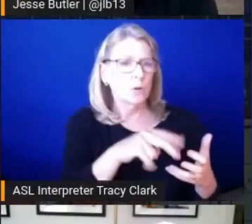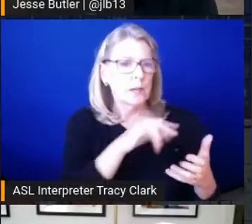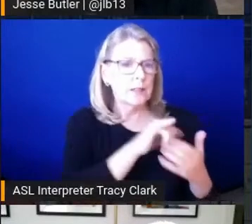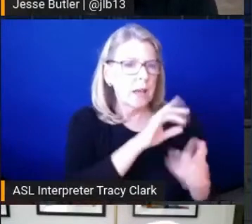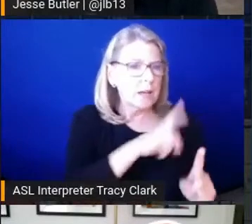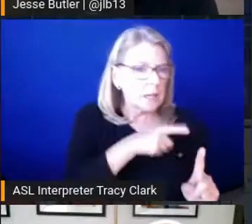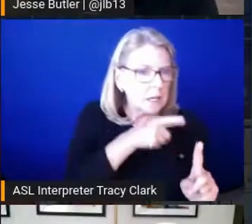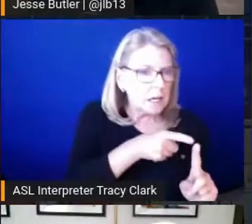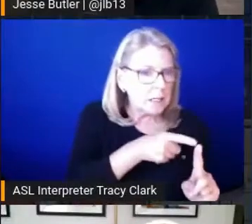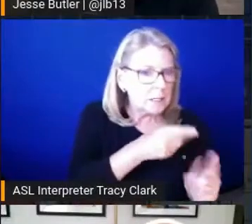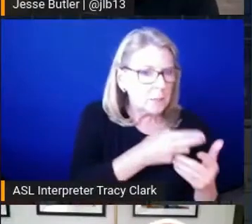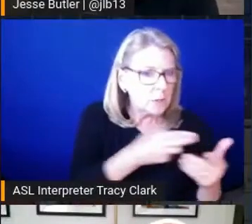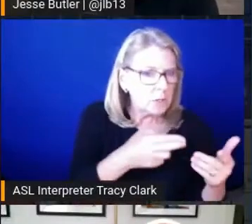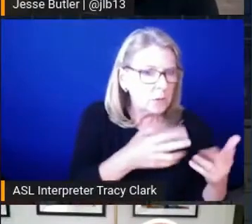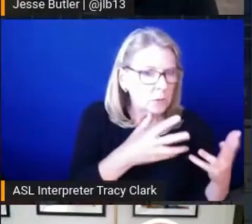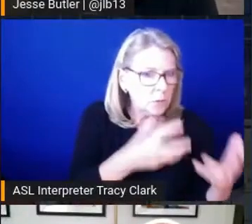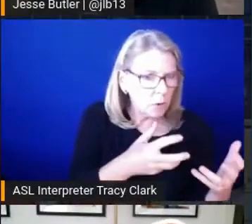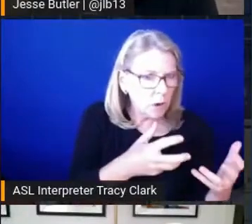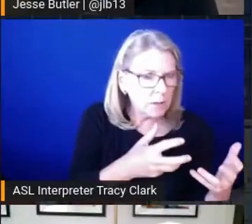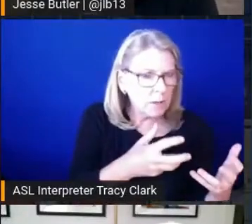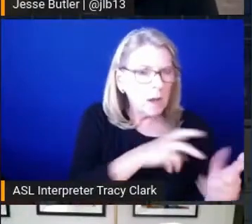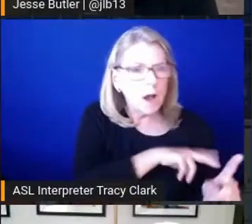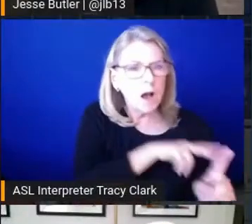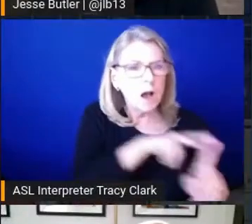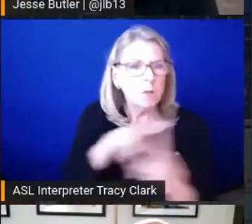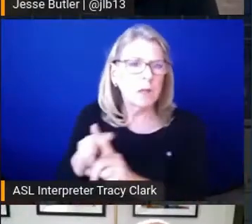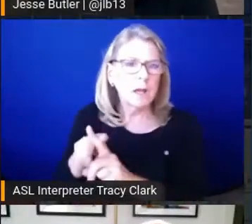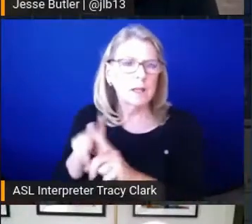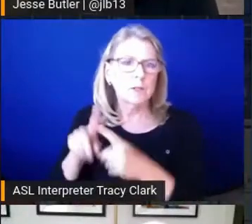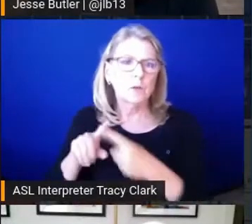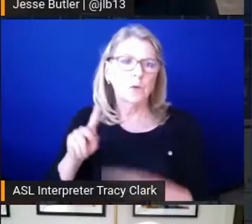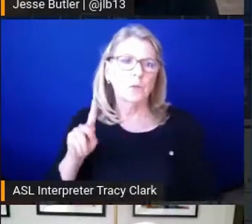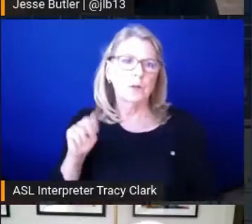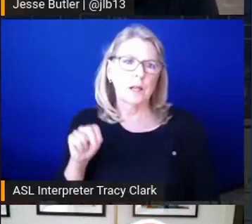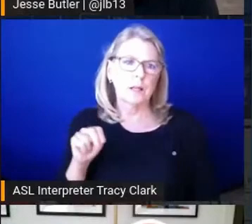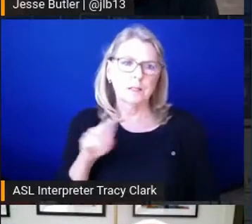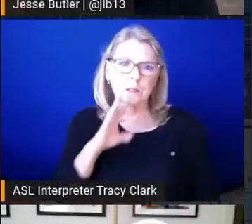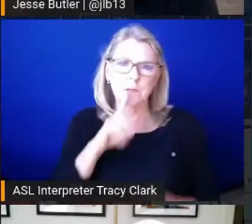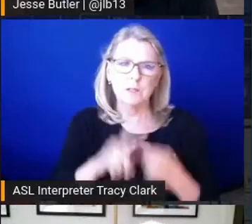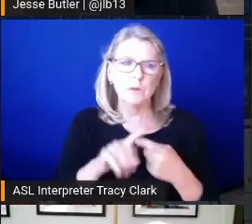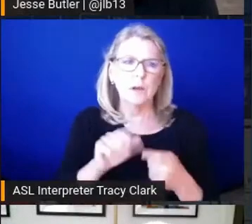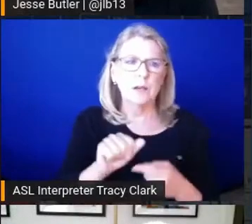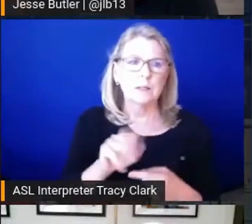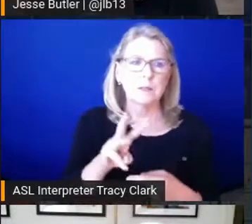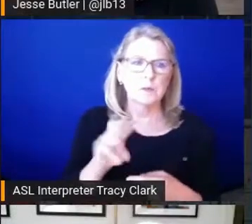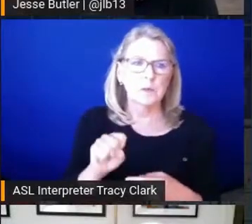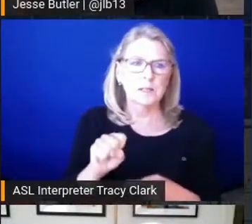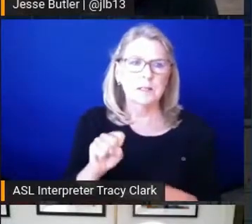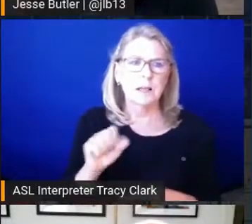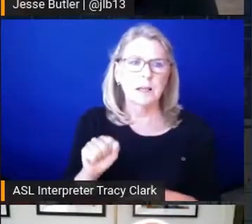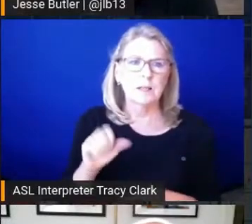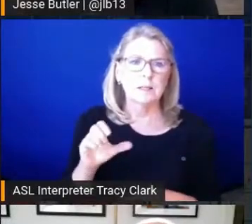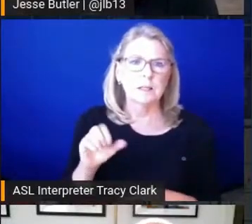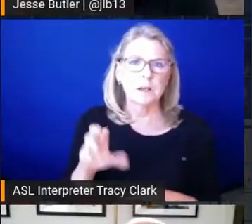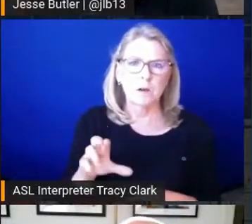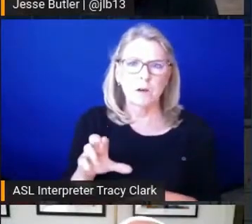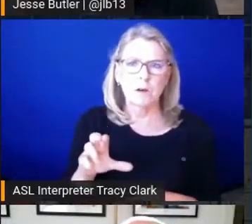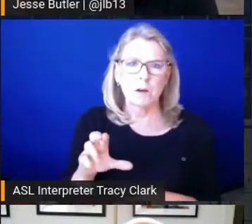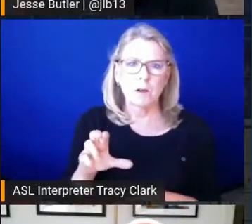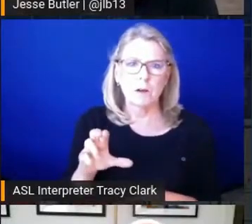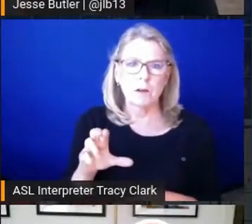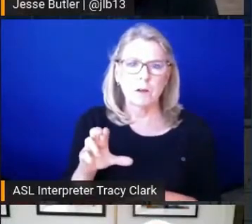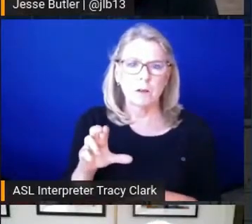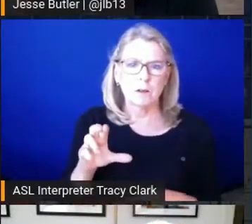Kubernetes and speak to the AWS ECR API to manage the creation and update of your